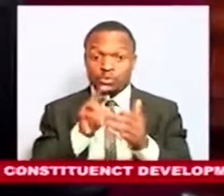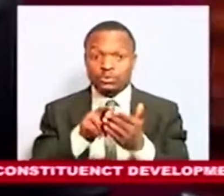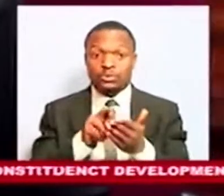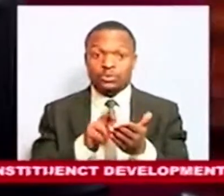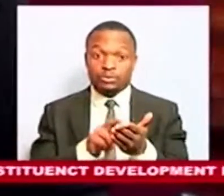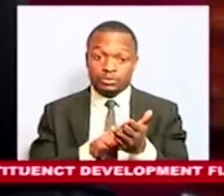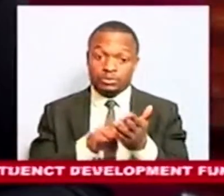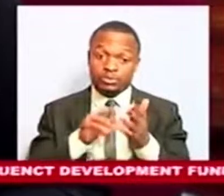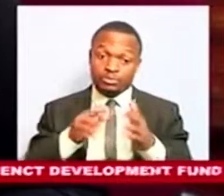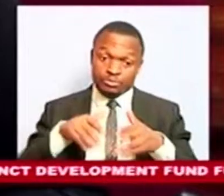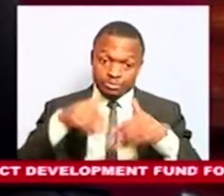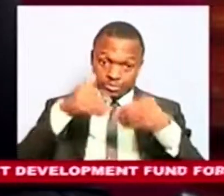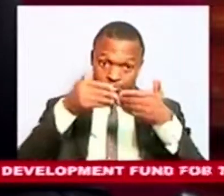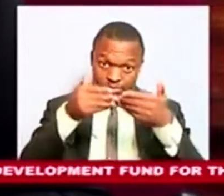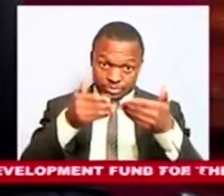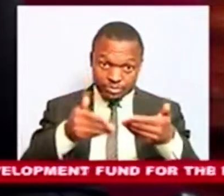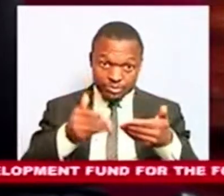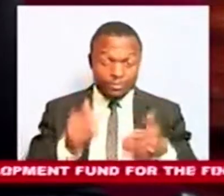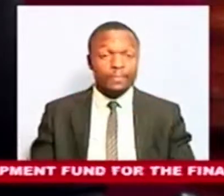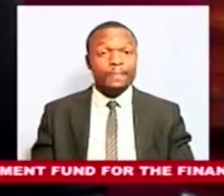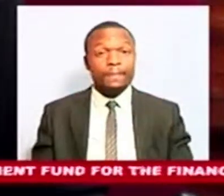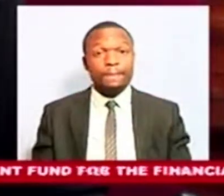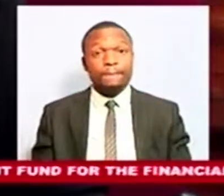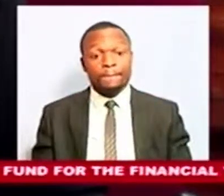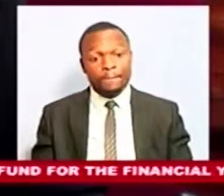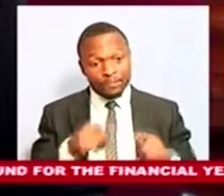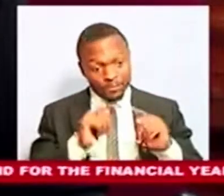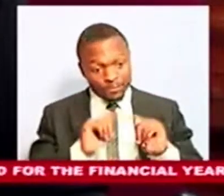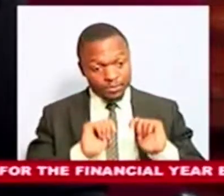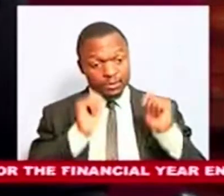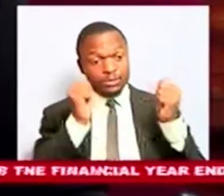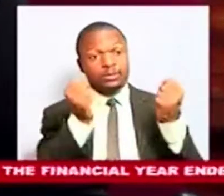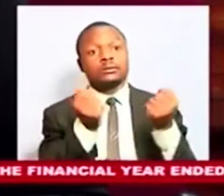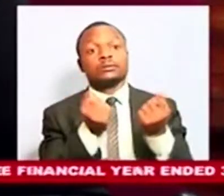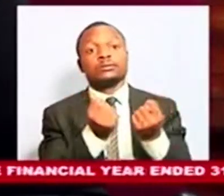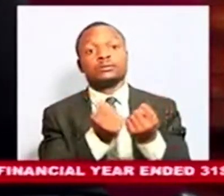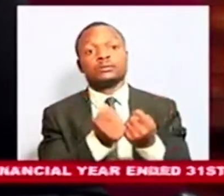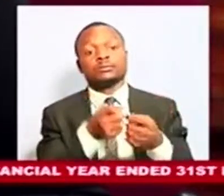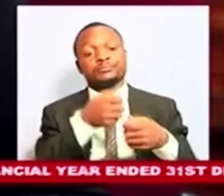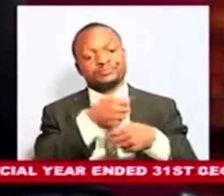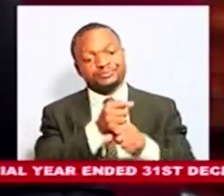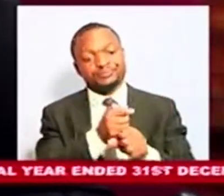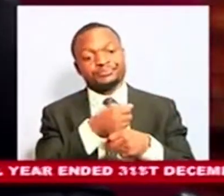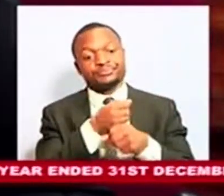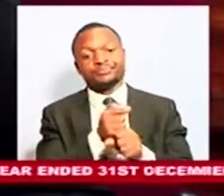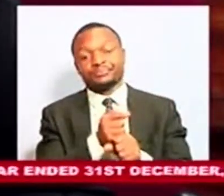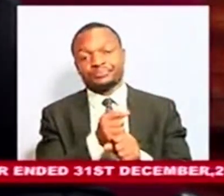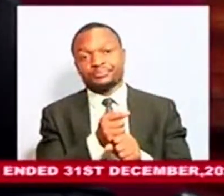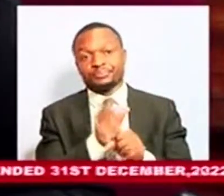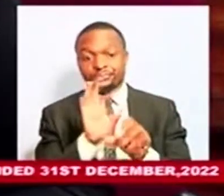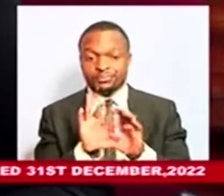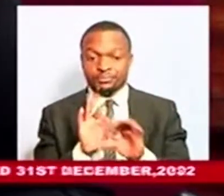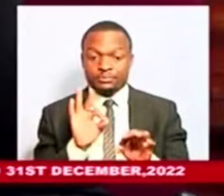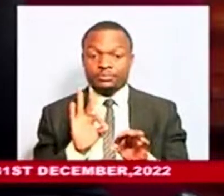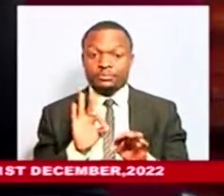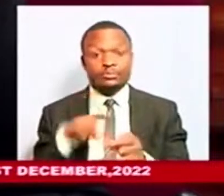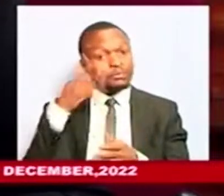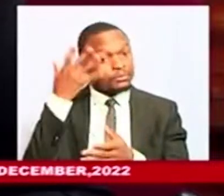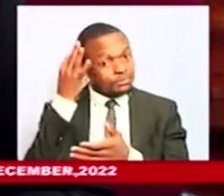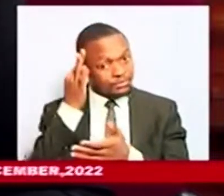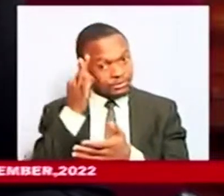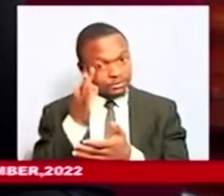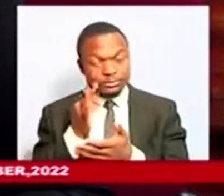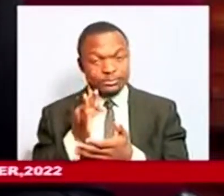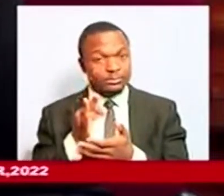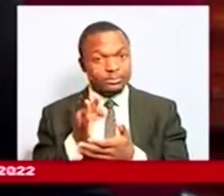given, of which a team will be constituted. So you find that apart from Secretariat going